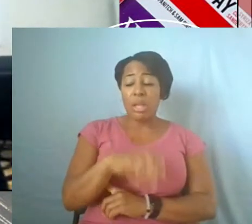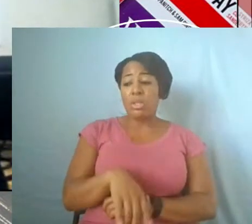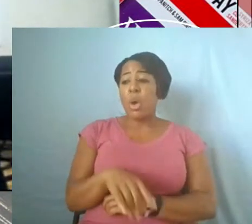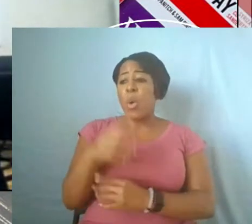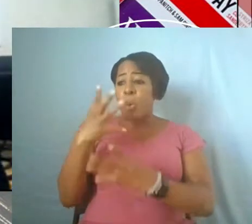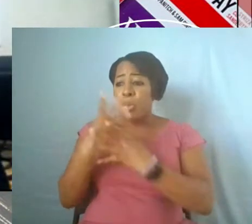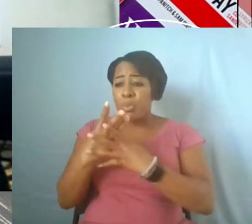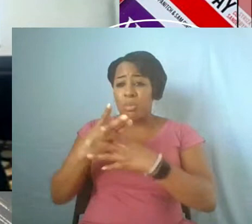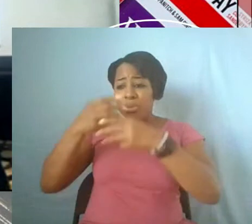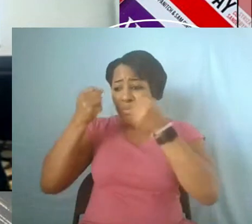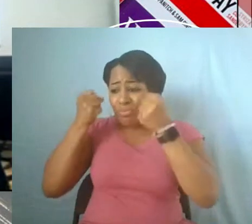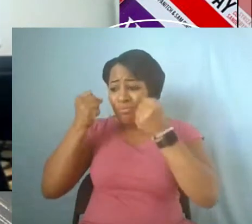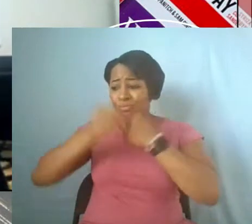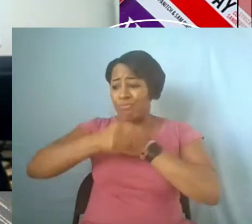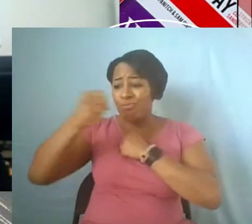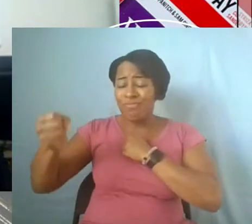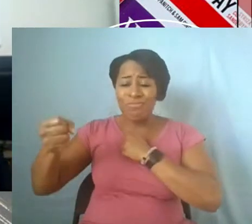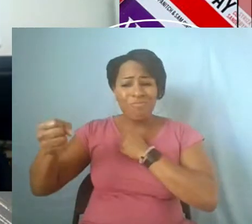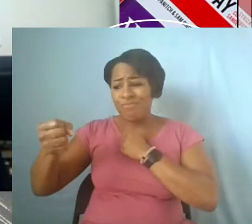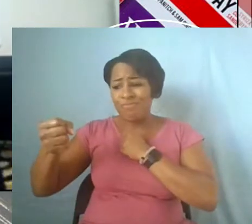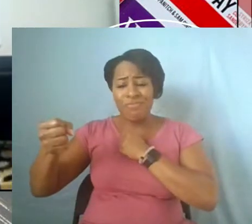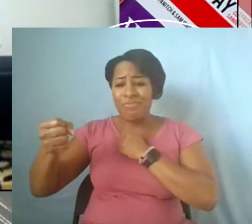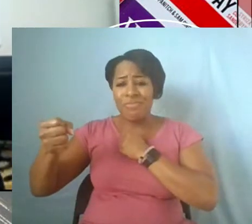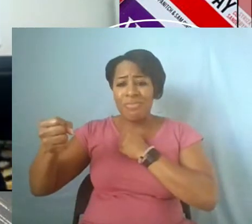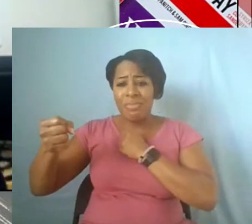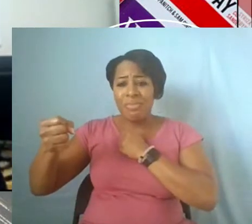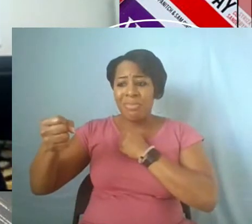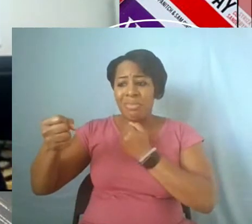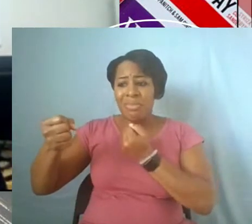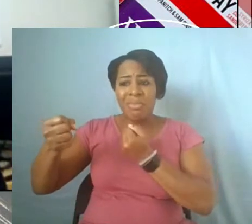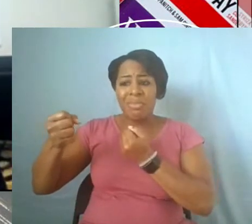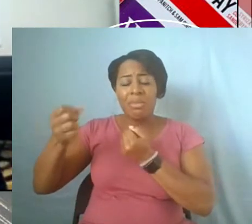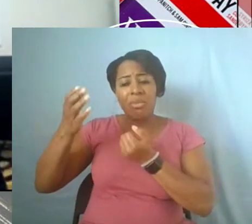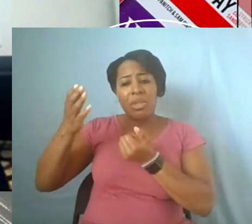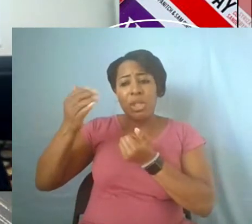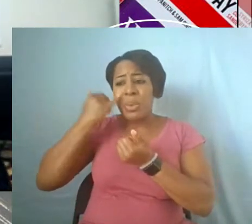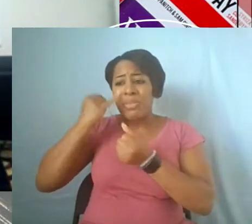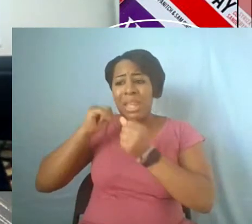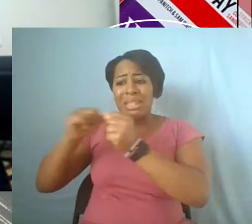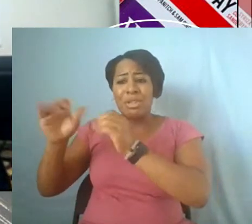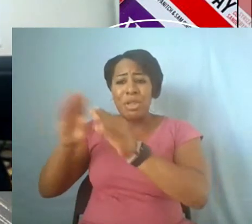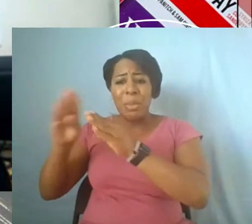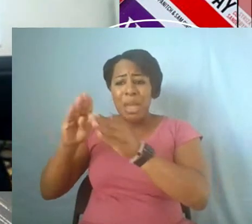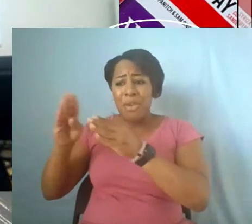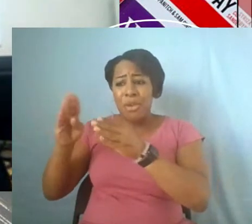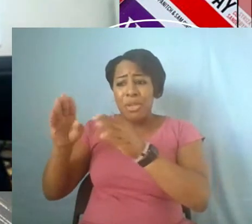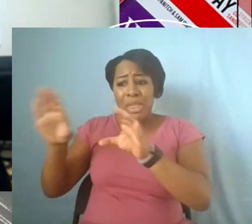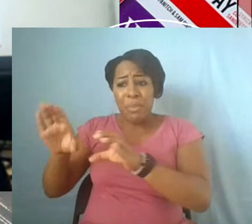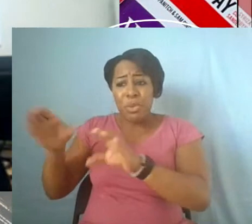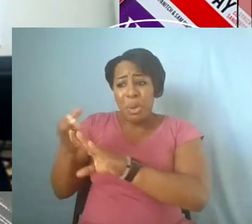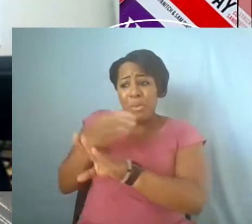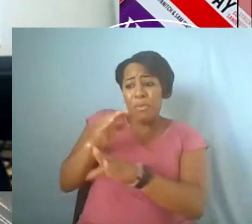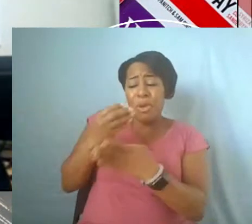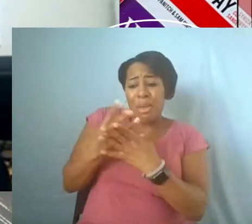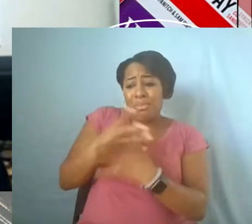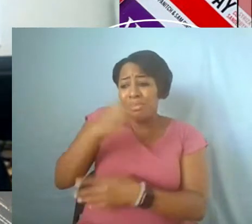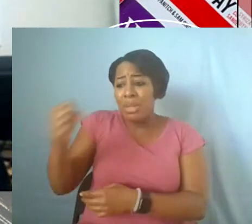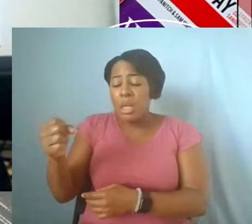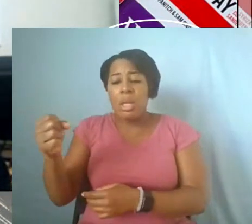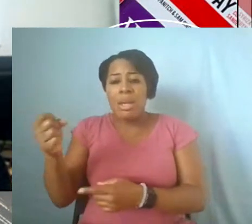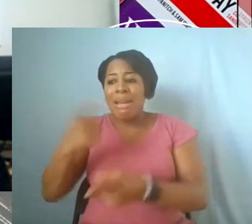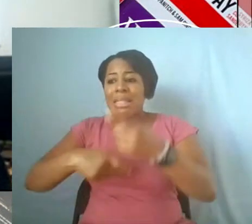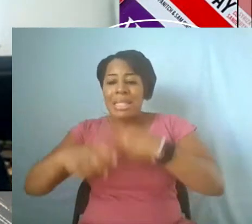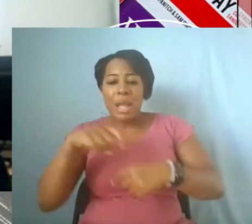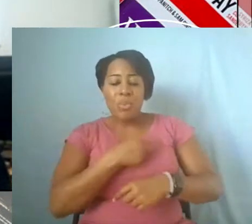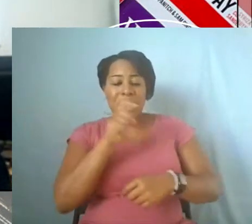having them to continue their behavior that they were doing outside, if we engage them in civil